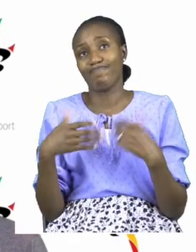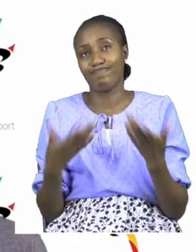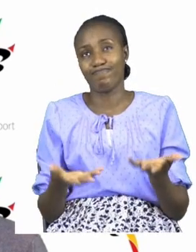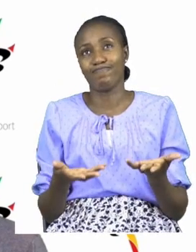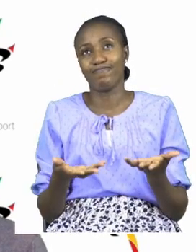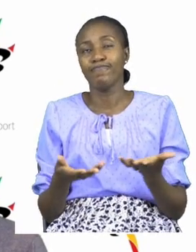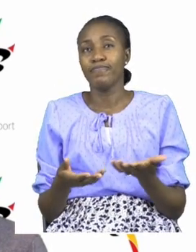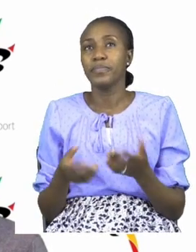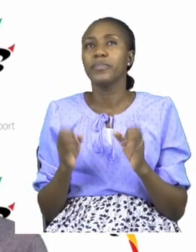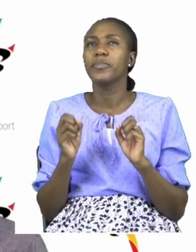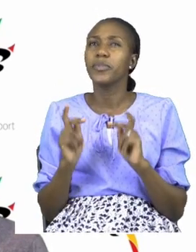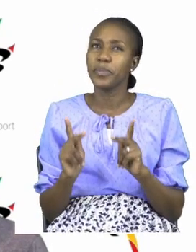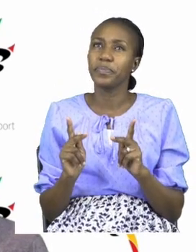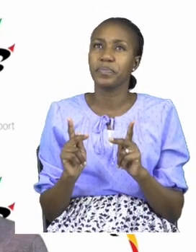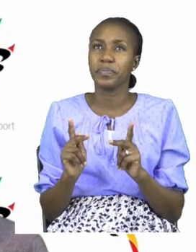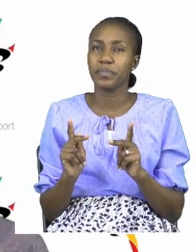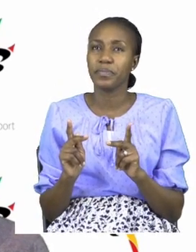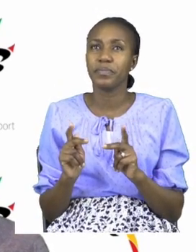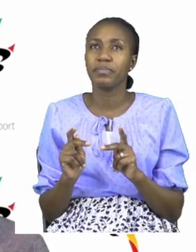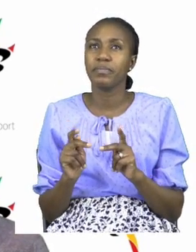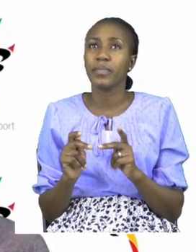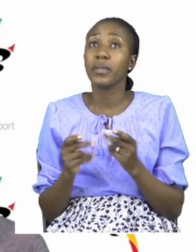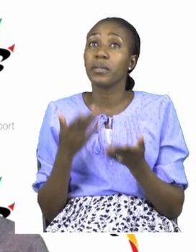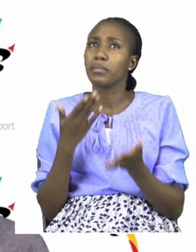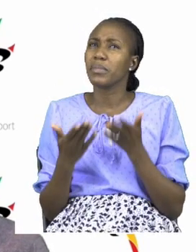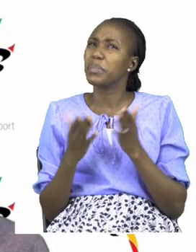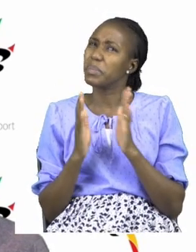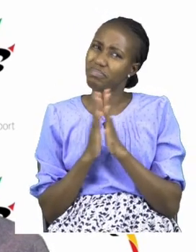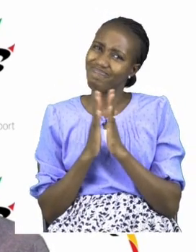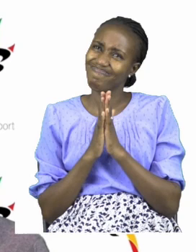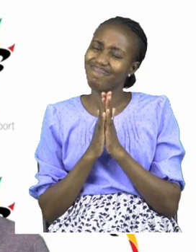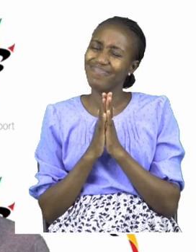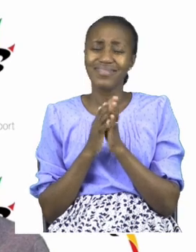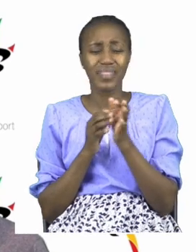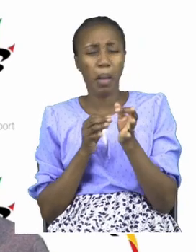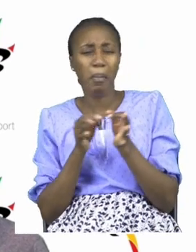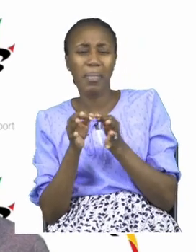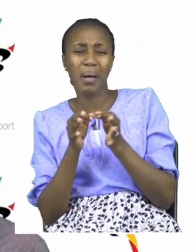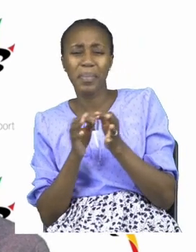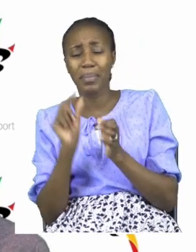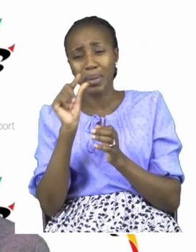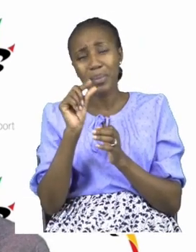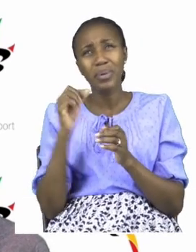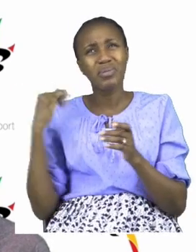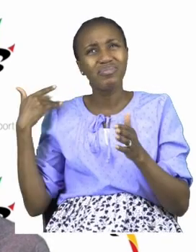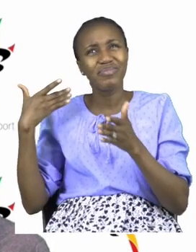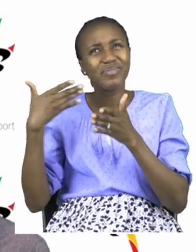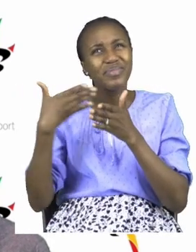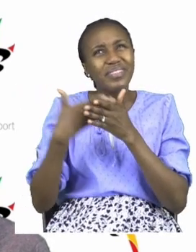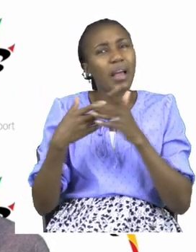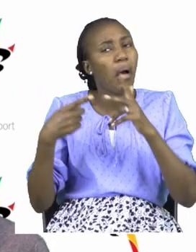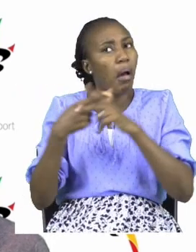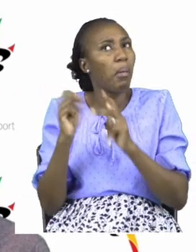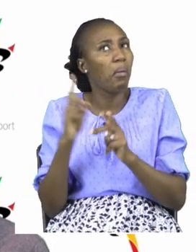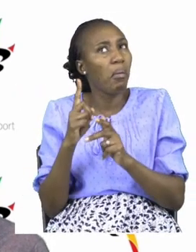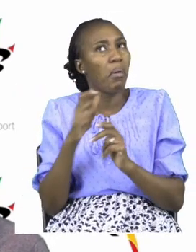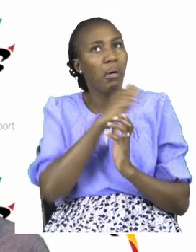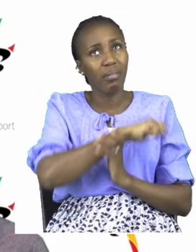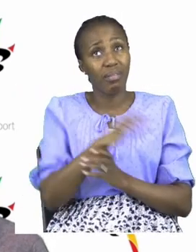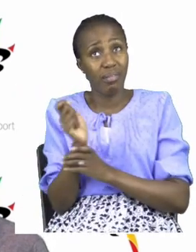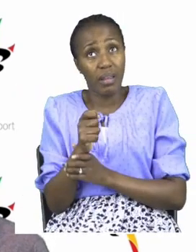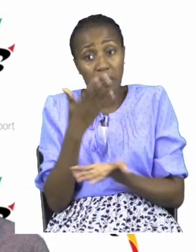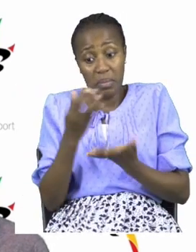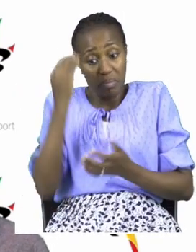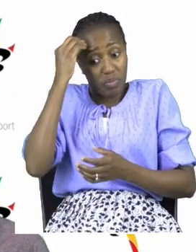All right, so perhaps you can just give us a little bit of a brief history for those people that don't know about, just a little bit about